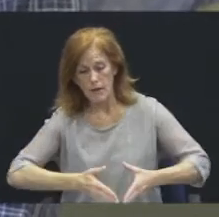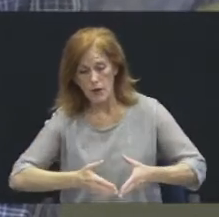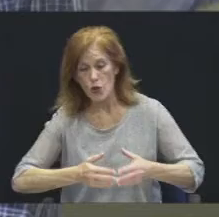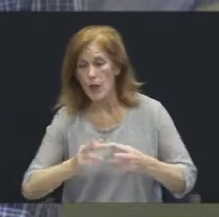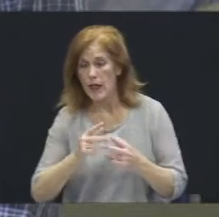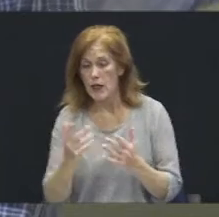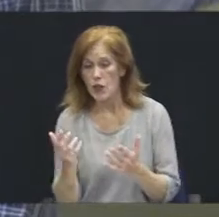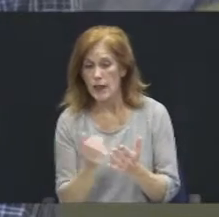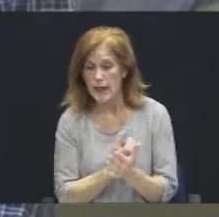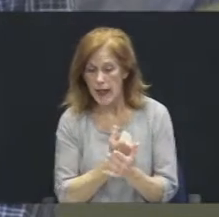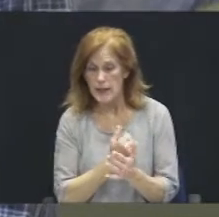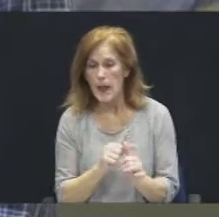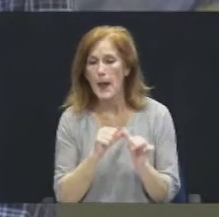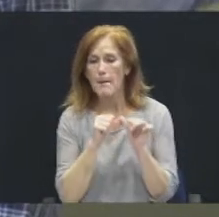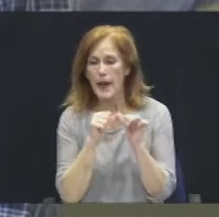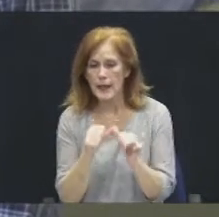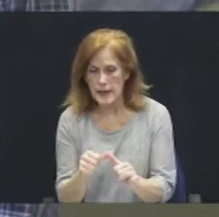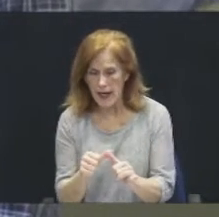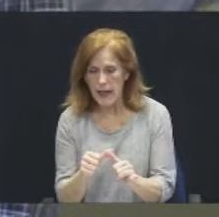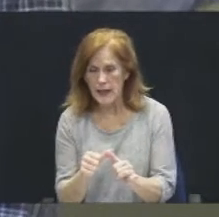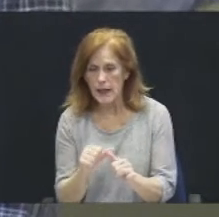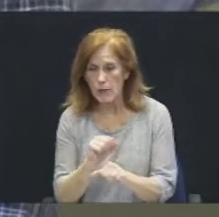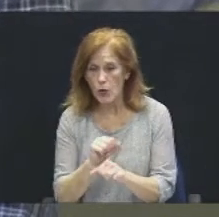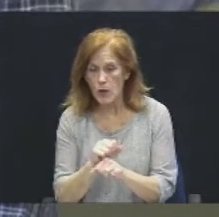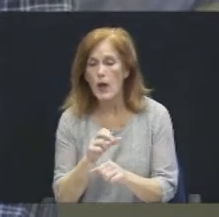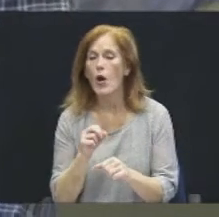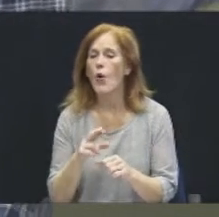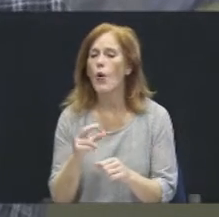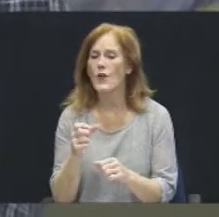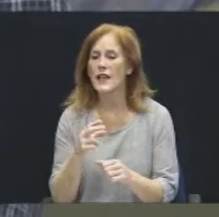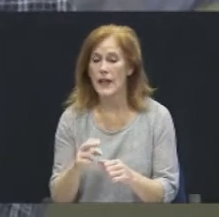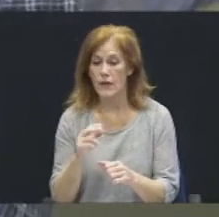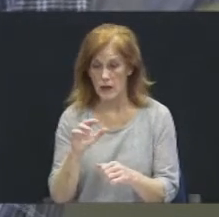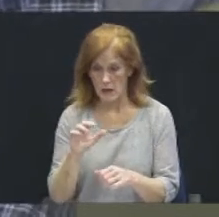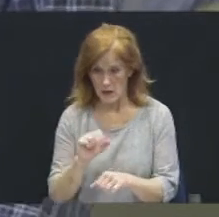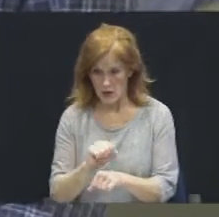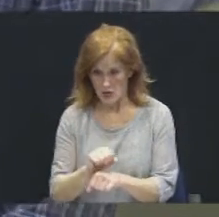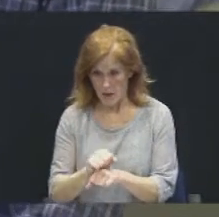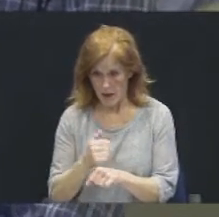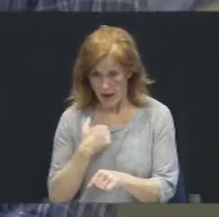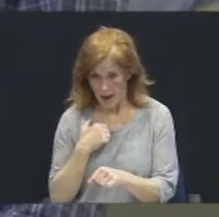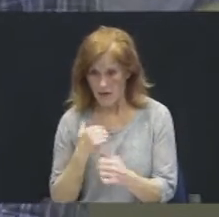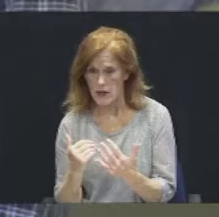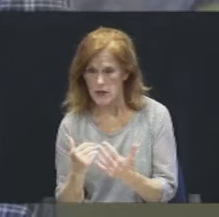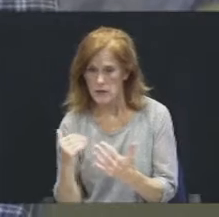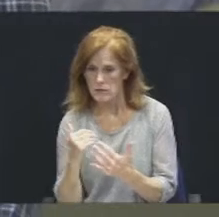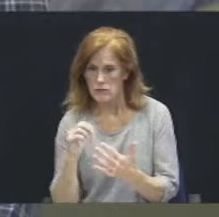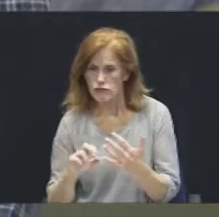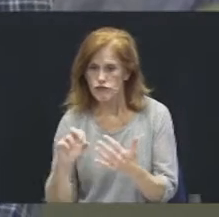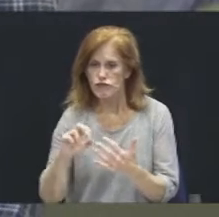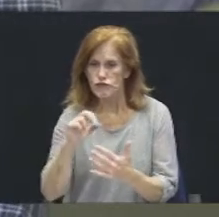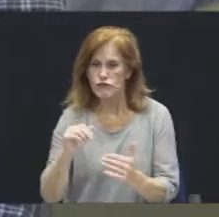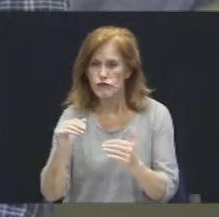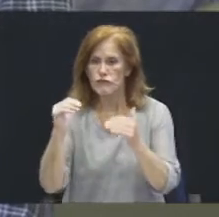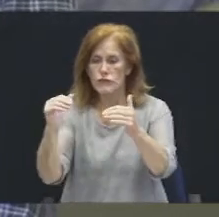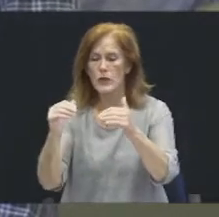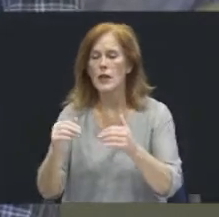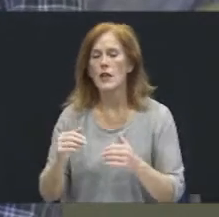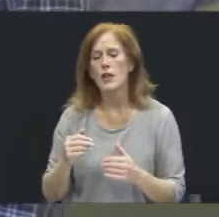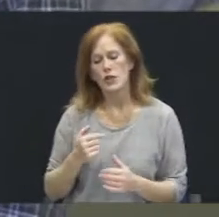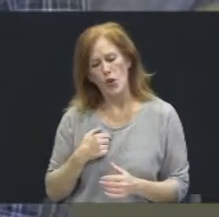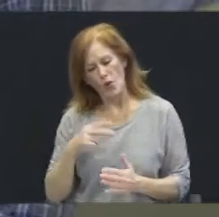gain, maintain, or progress through employment. So when I look at that, I see